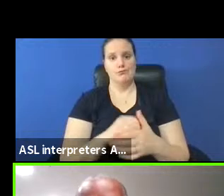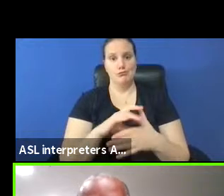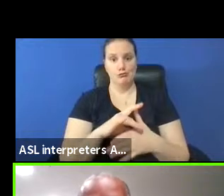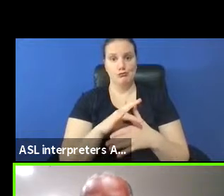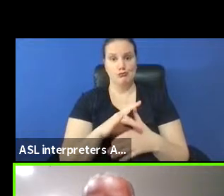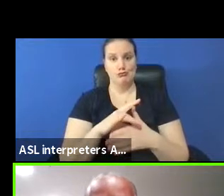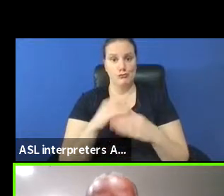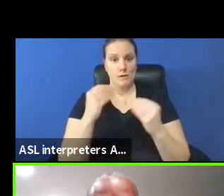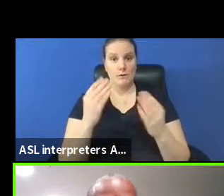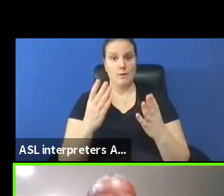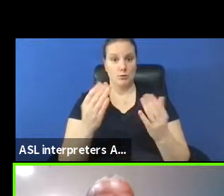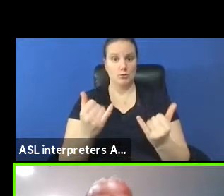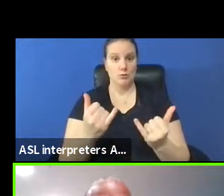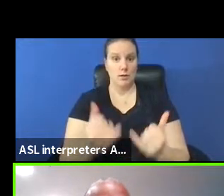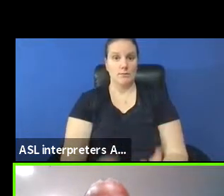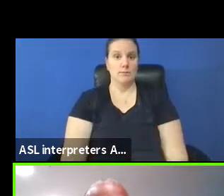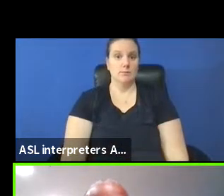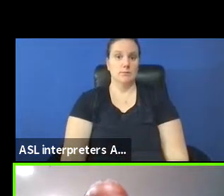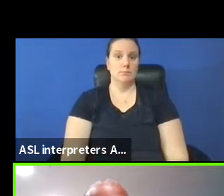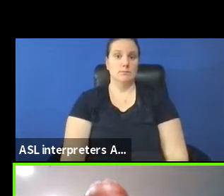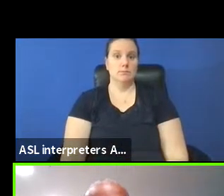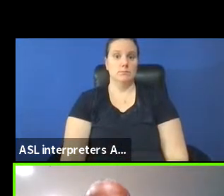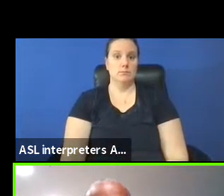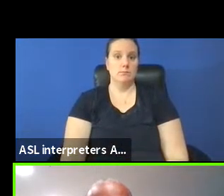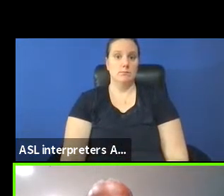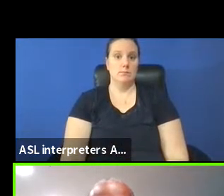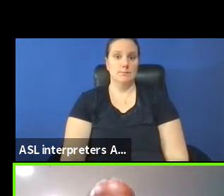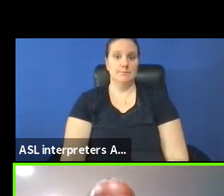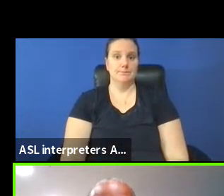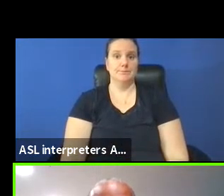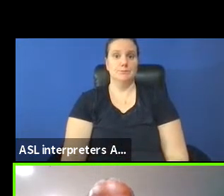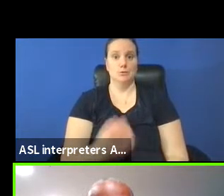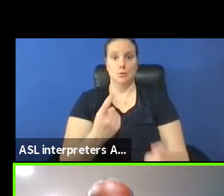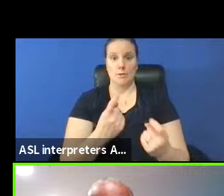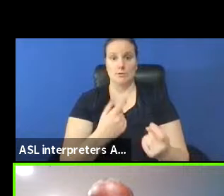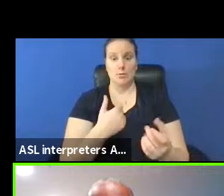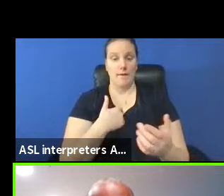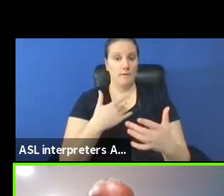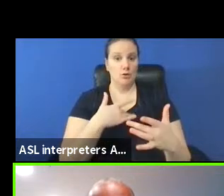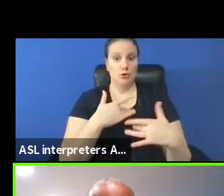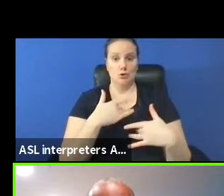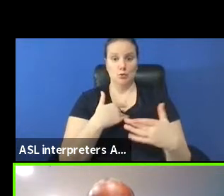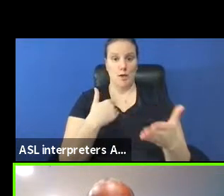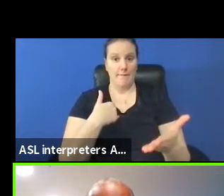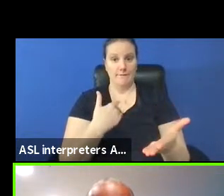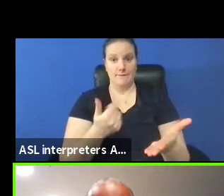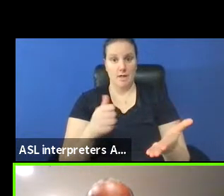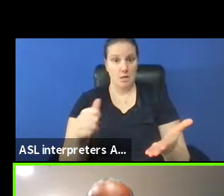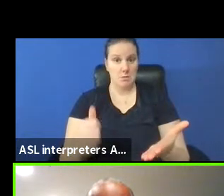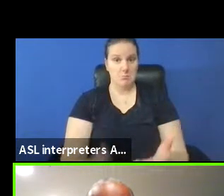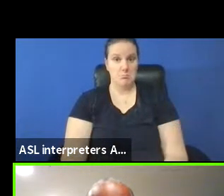have today. So any questions or concerns?